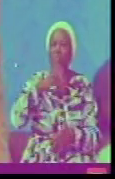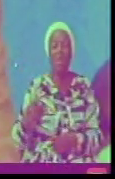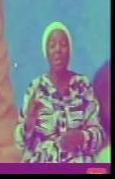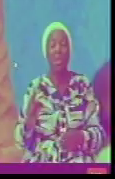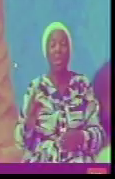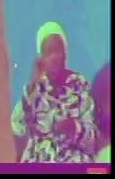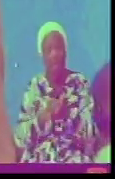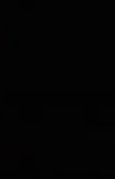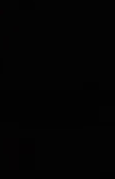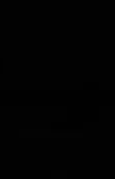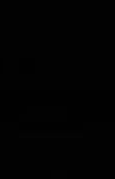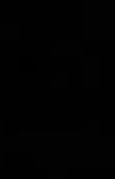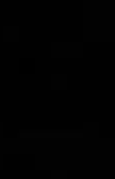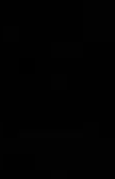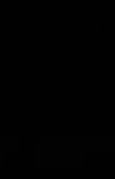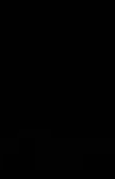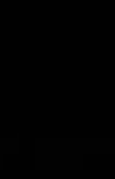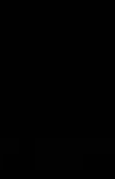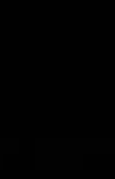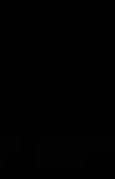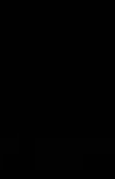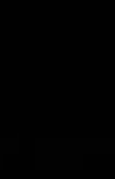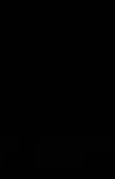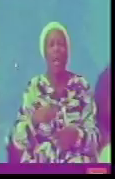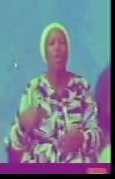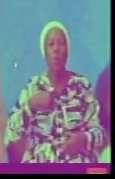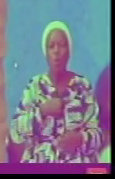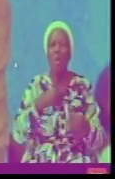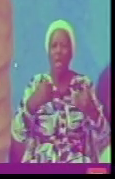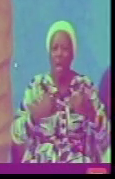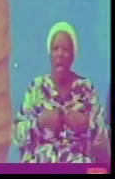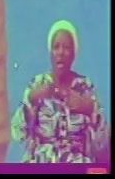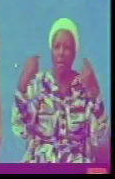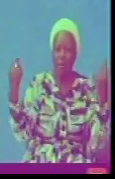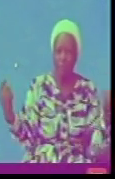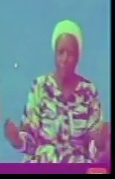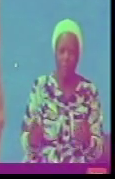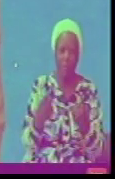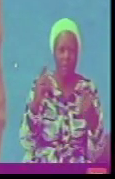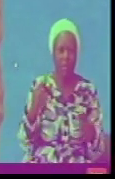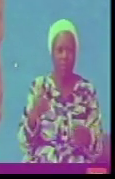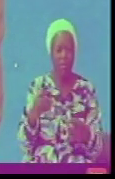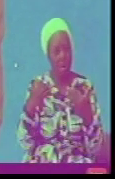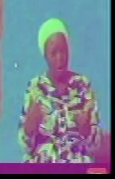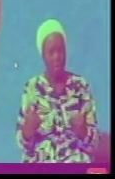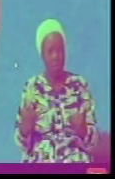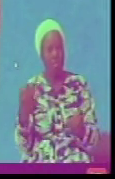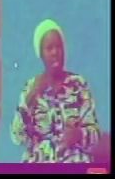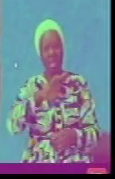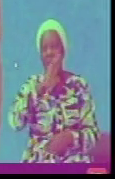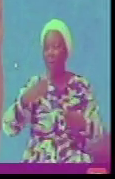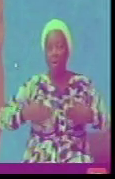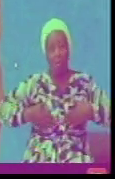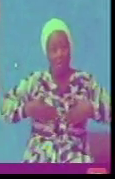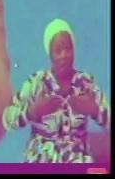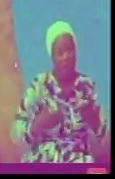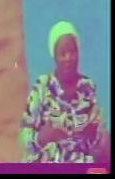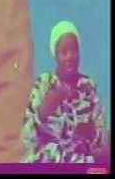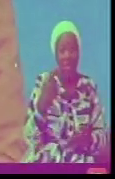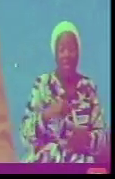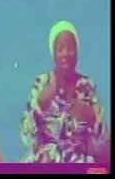He said, we have sinned. He didn't confess the sins of other